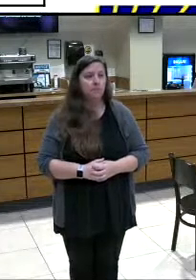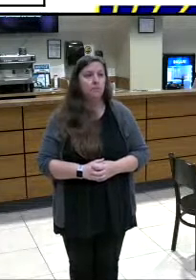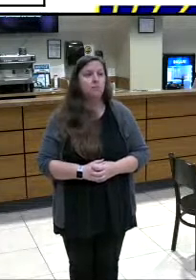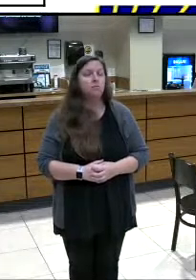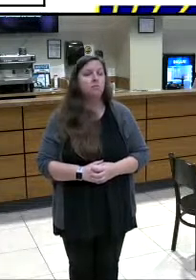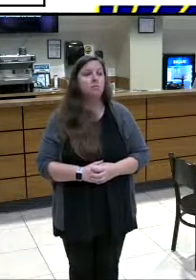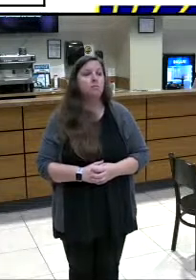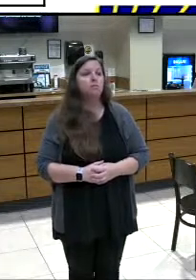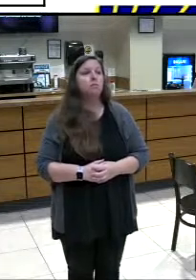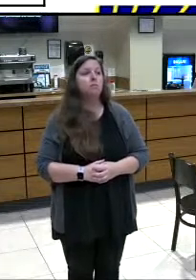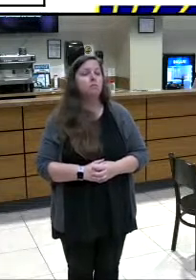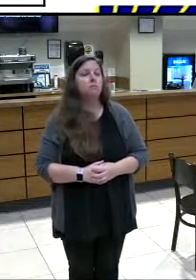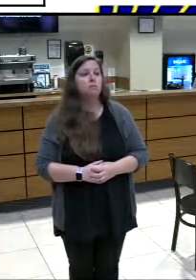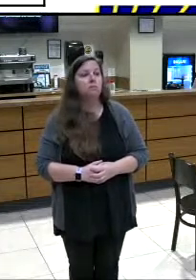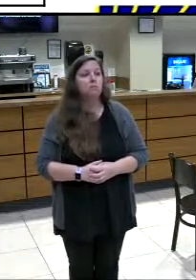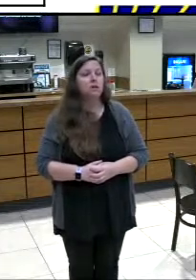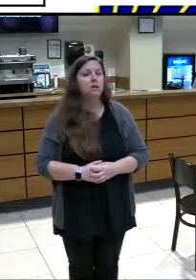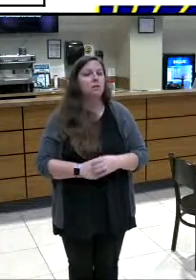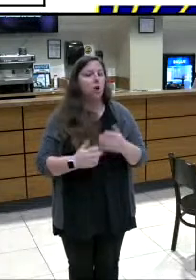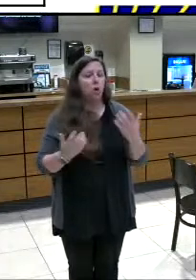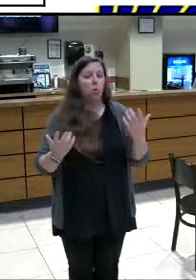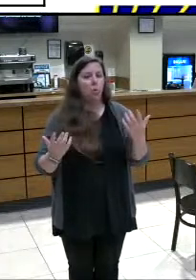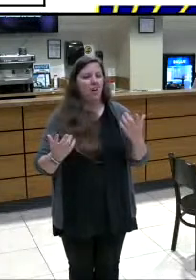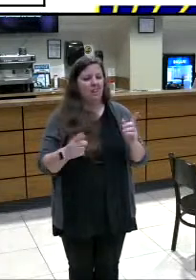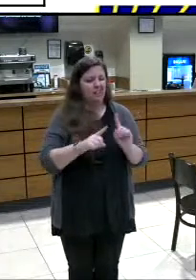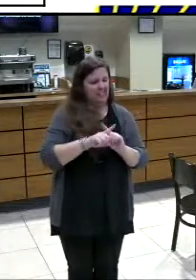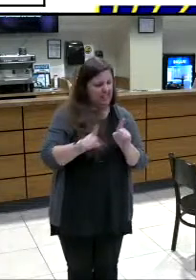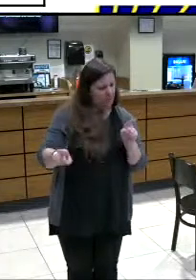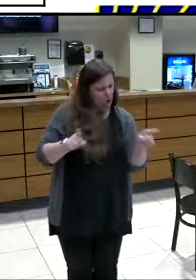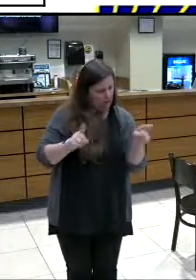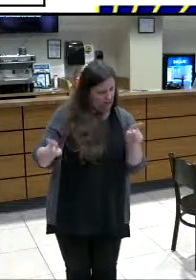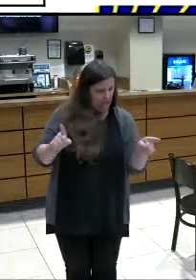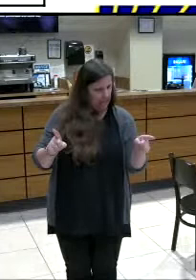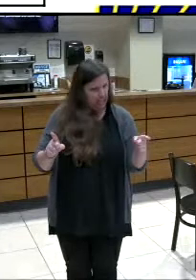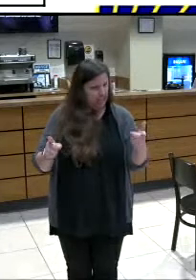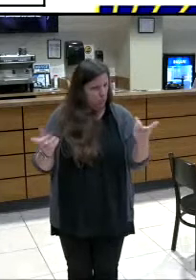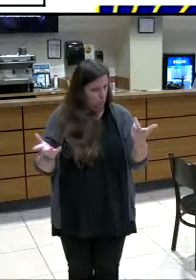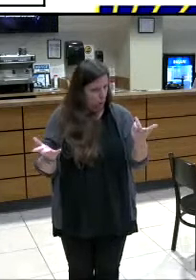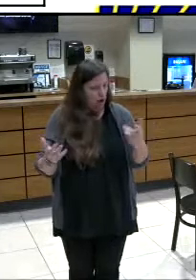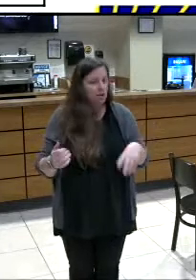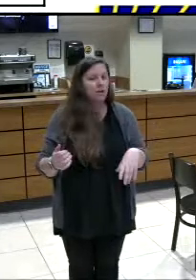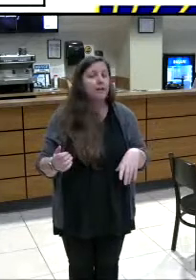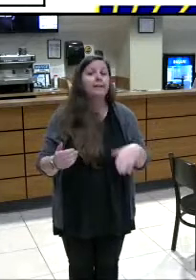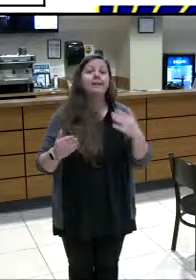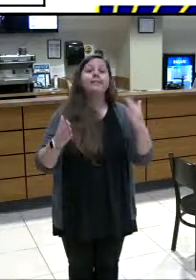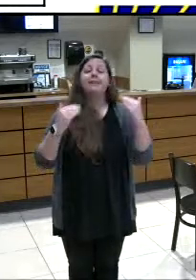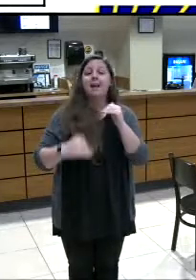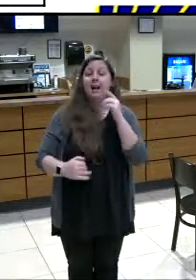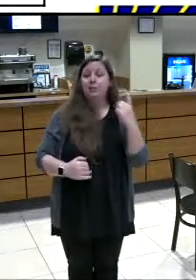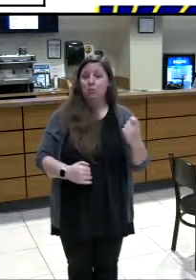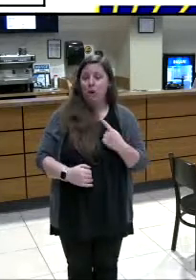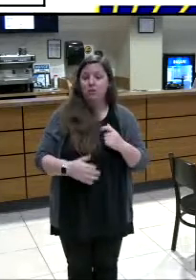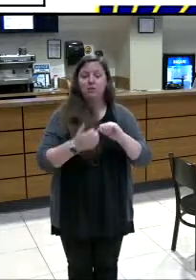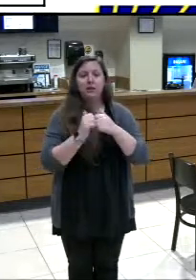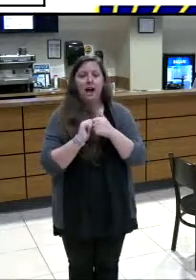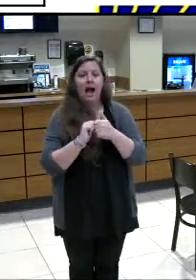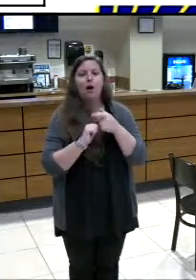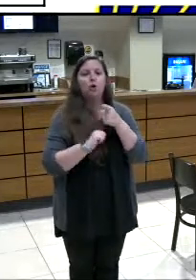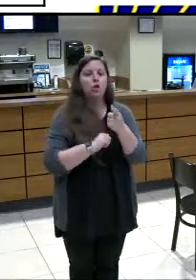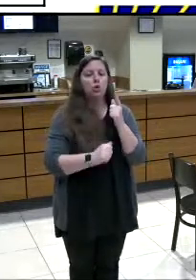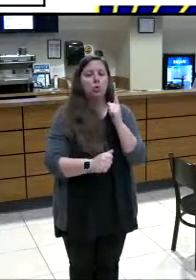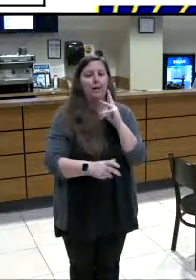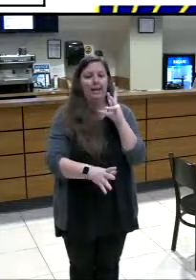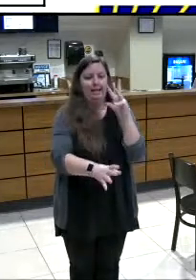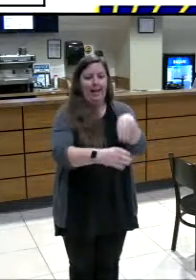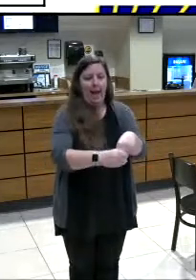What usually follows the difference, what's the difference between the social worker and the counselor is, well, how do you engage the social worker?